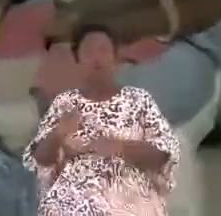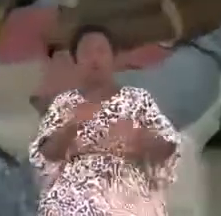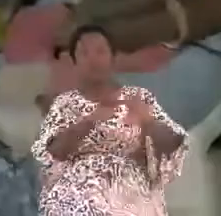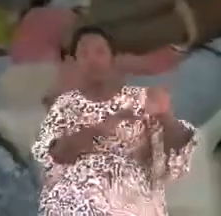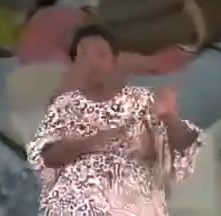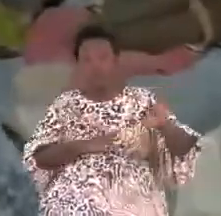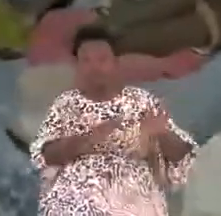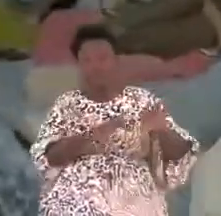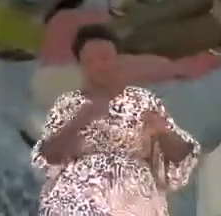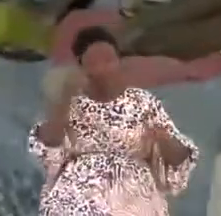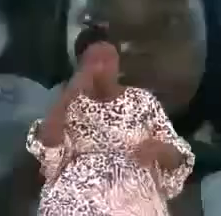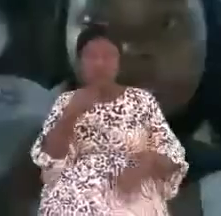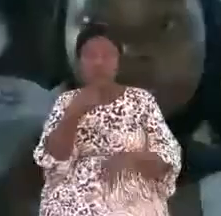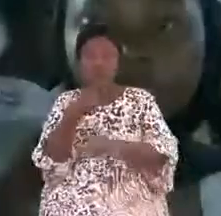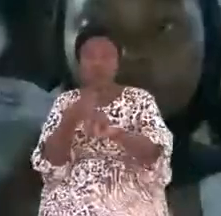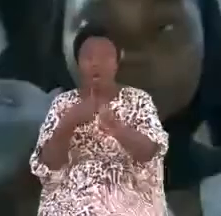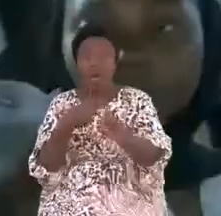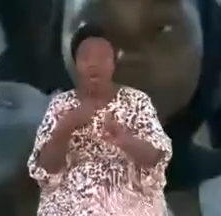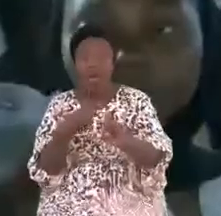for who